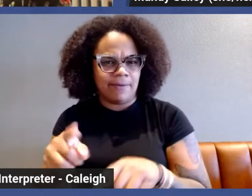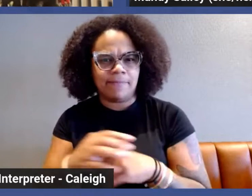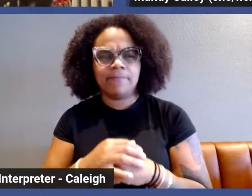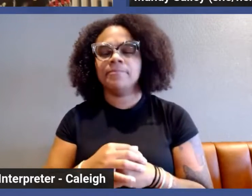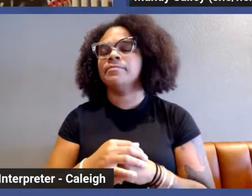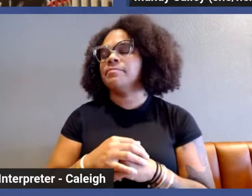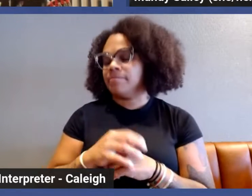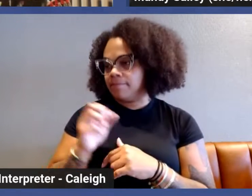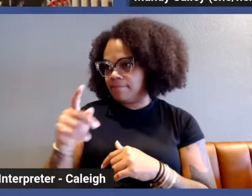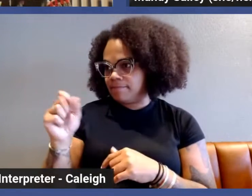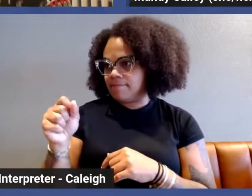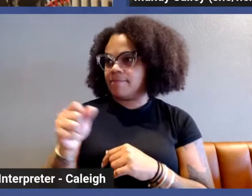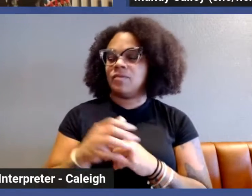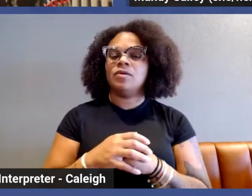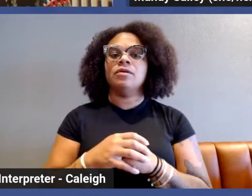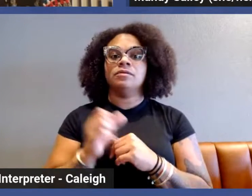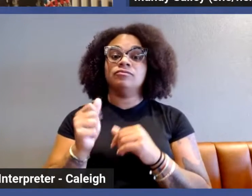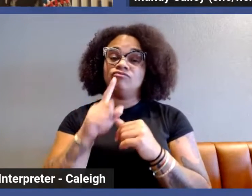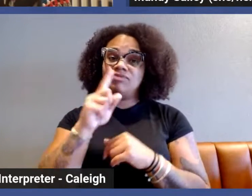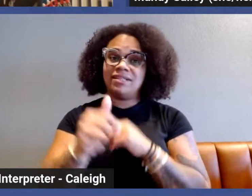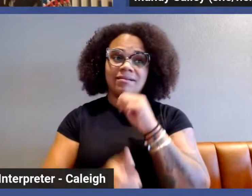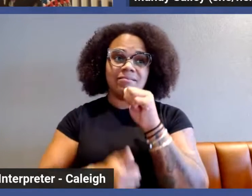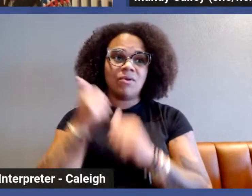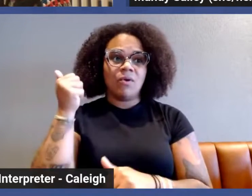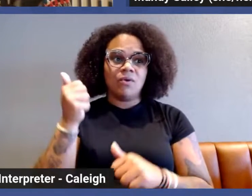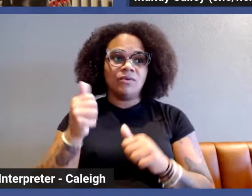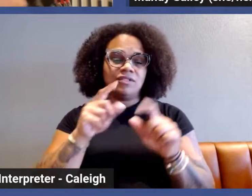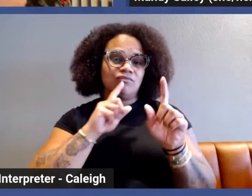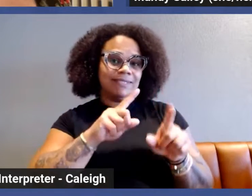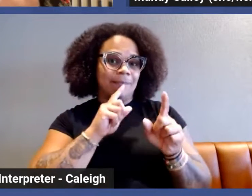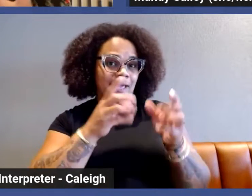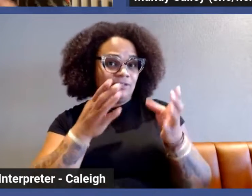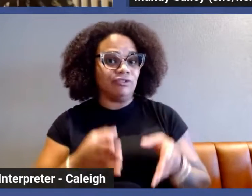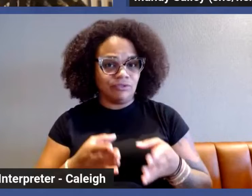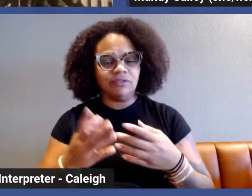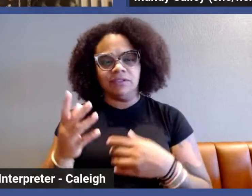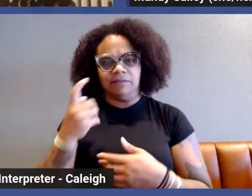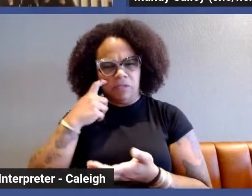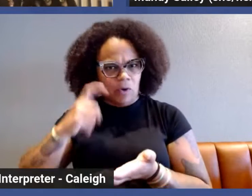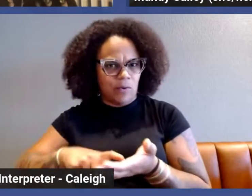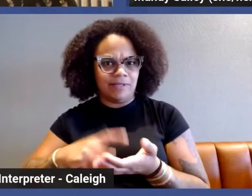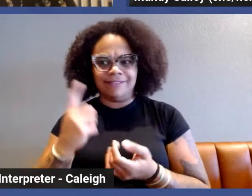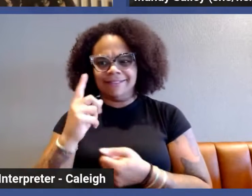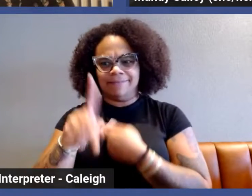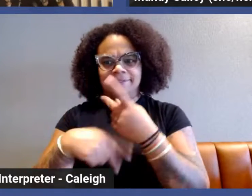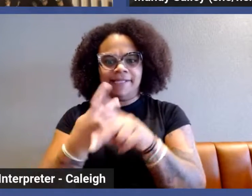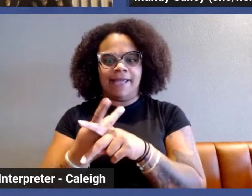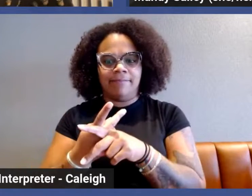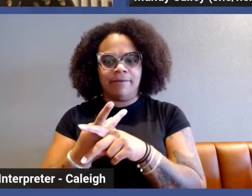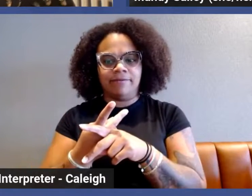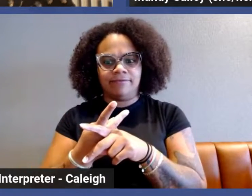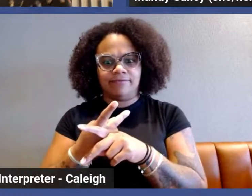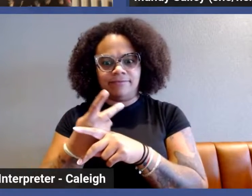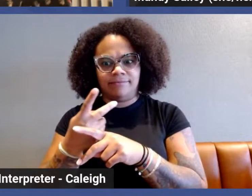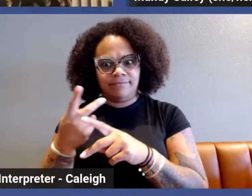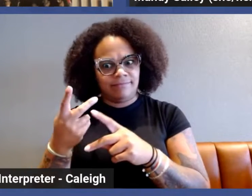So it was the vast majority of respondents had noticed like some kind of uptick in moderation.